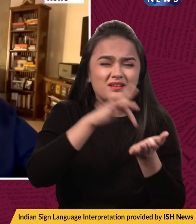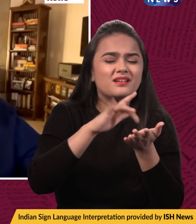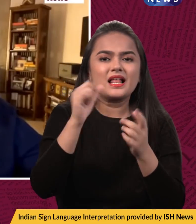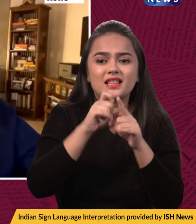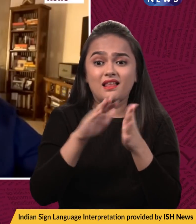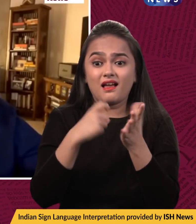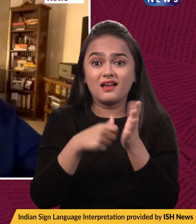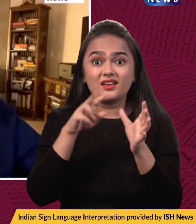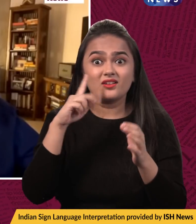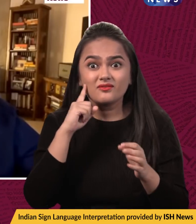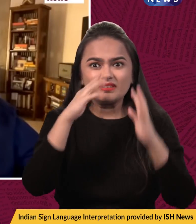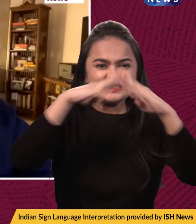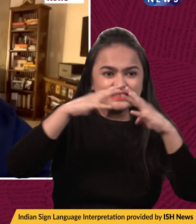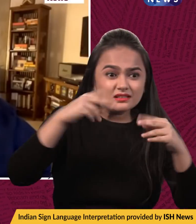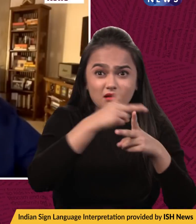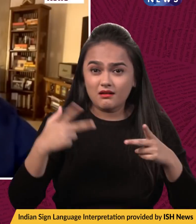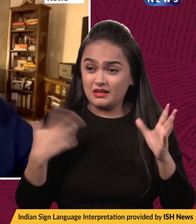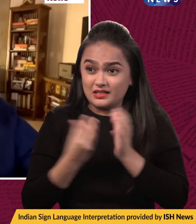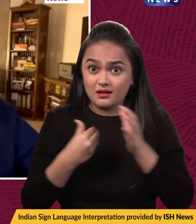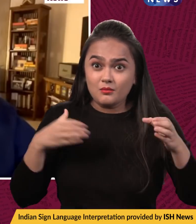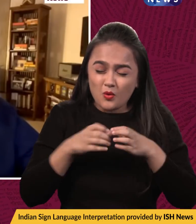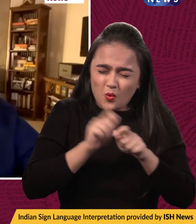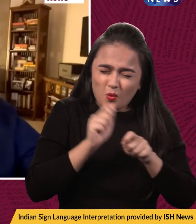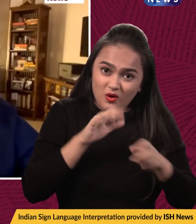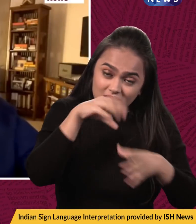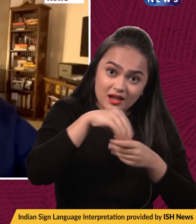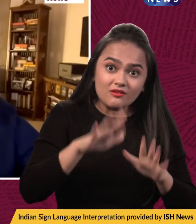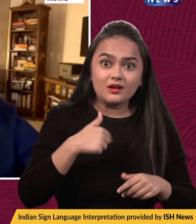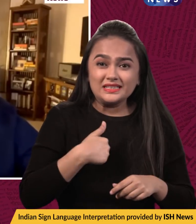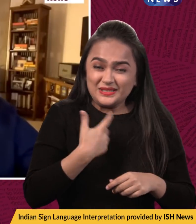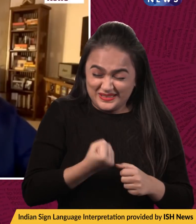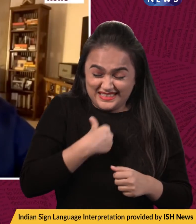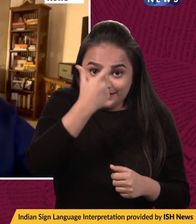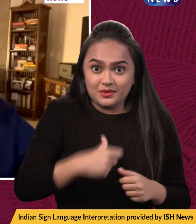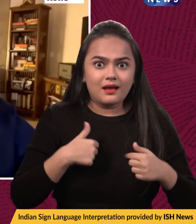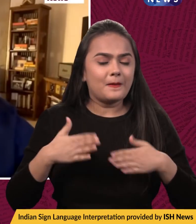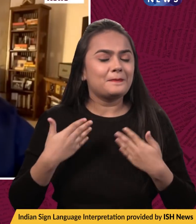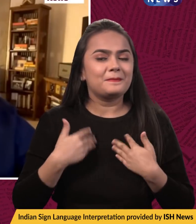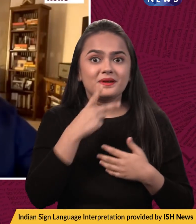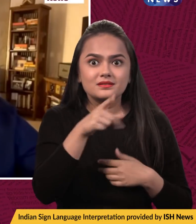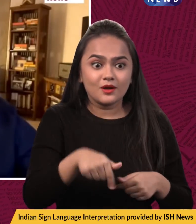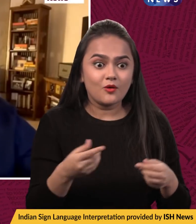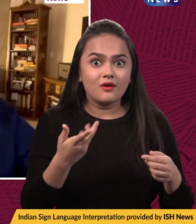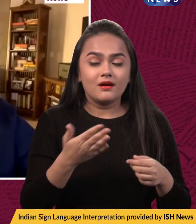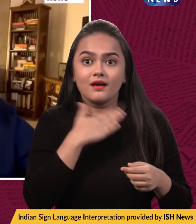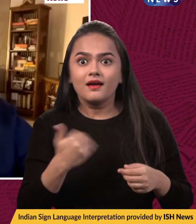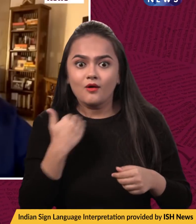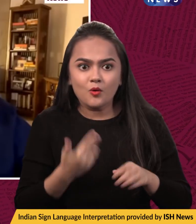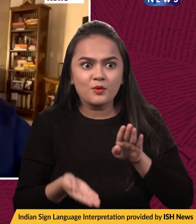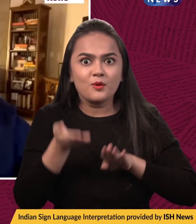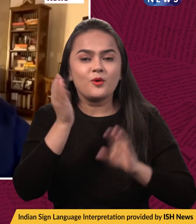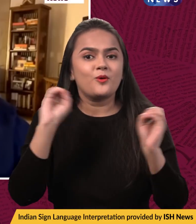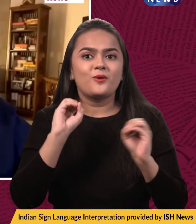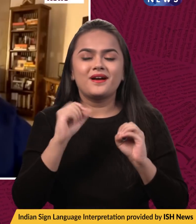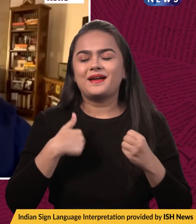in places like Dharavi and other slums. And we're really personally also really happy to see that no lives were lost over